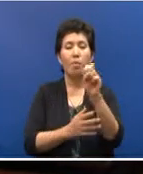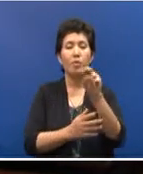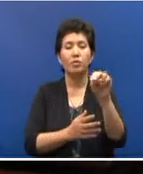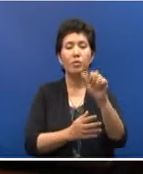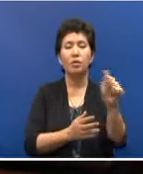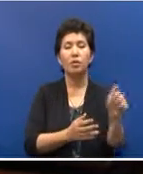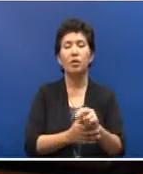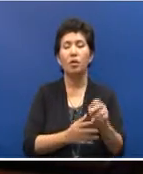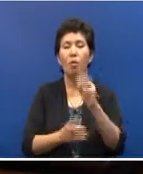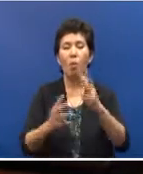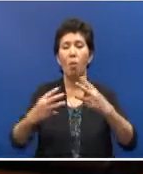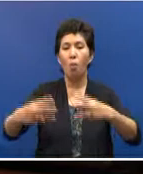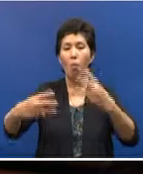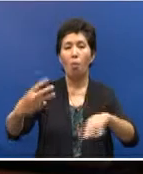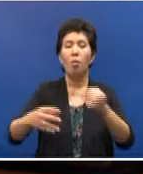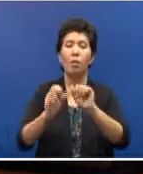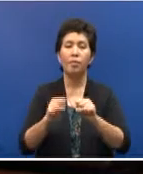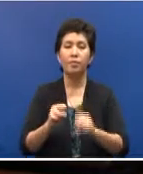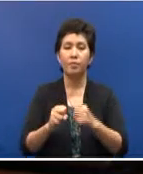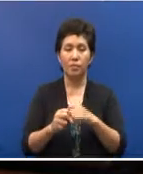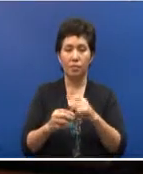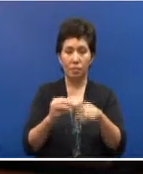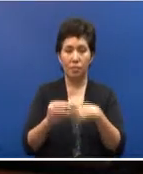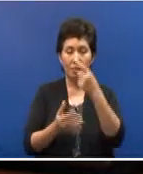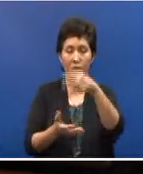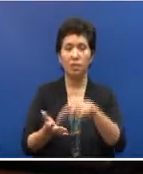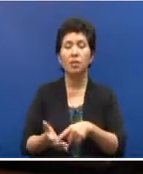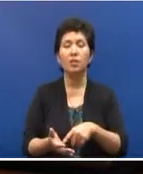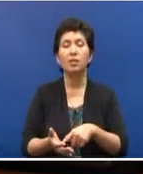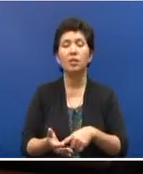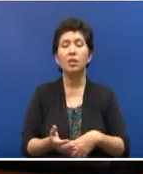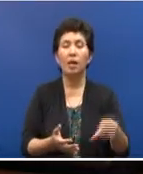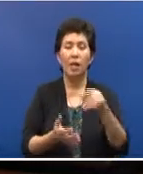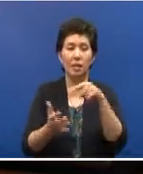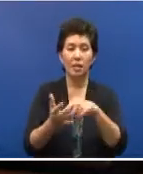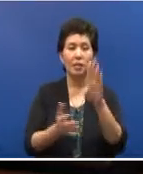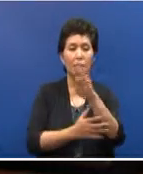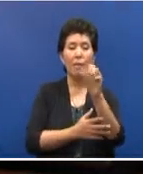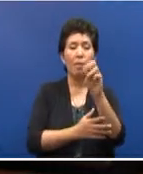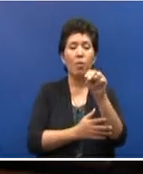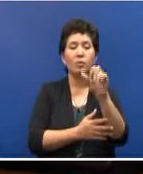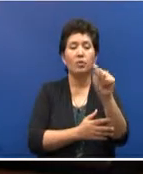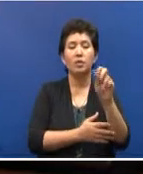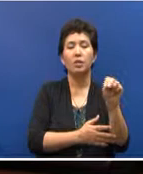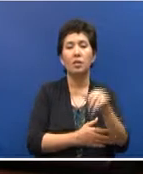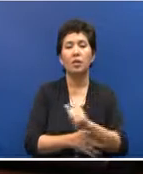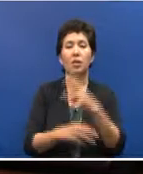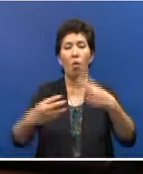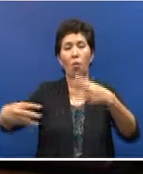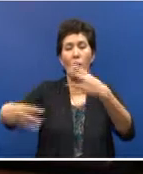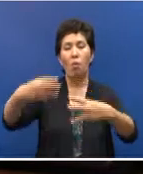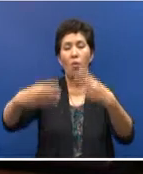if you want to know the details, you can Google about this, okay, to know about this Bosnian War. Okay, so this is the samples